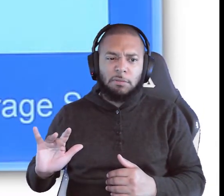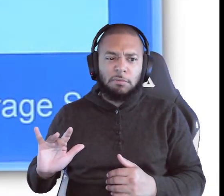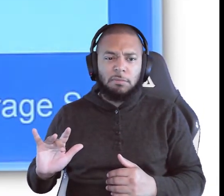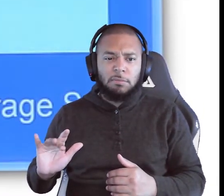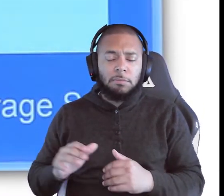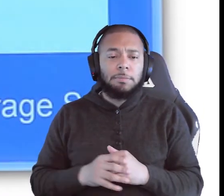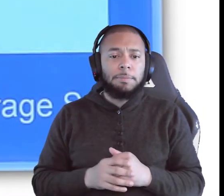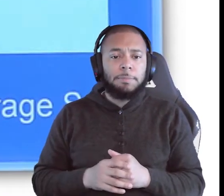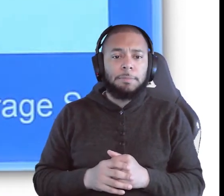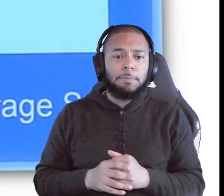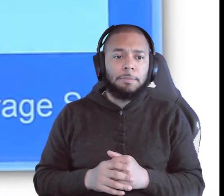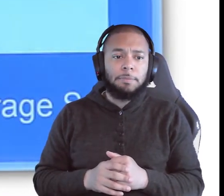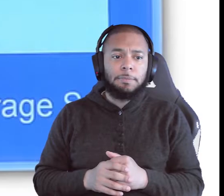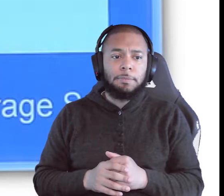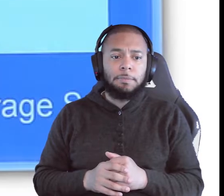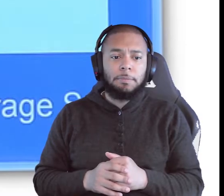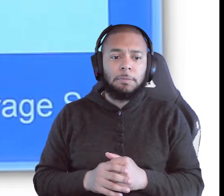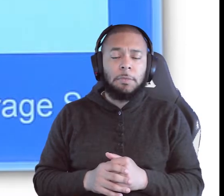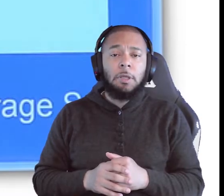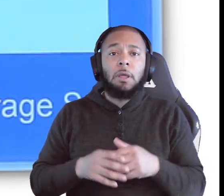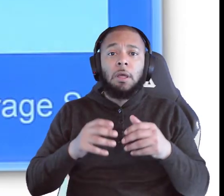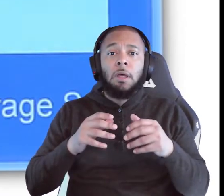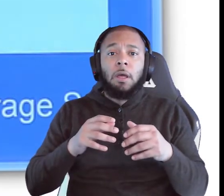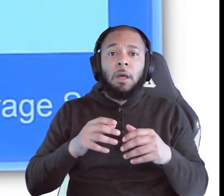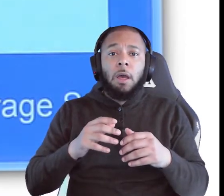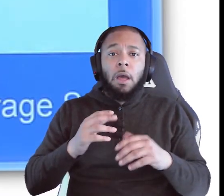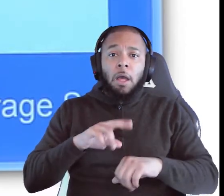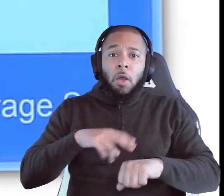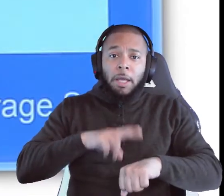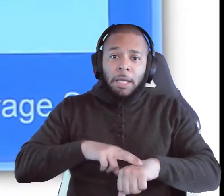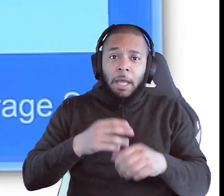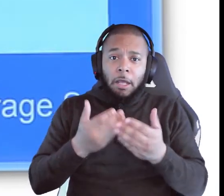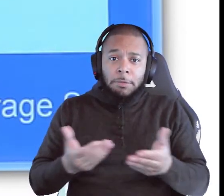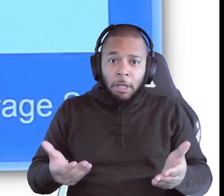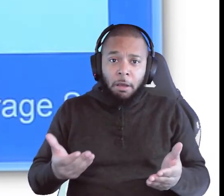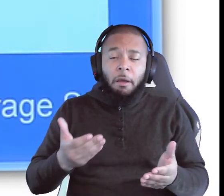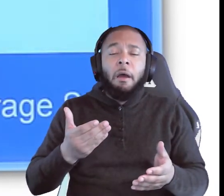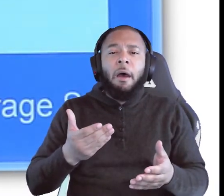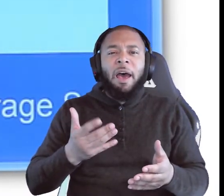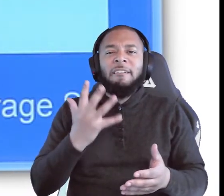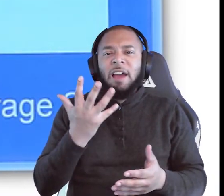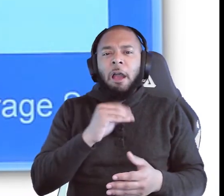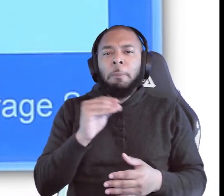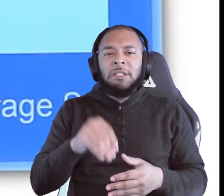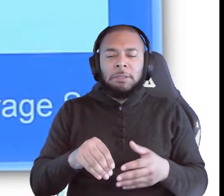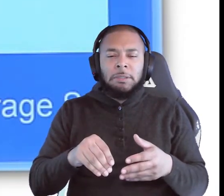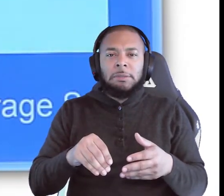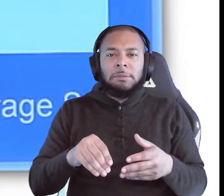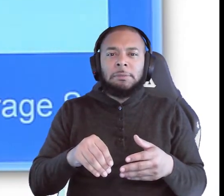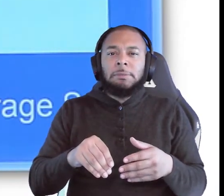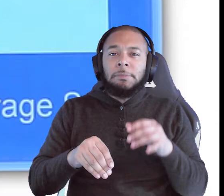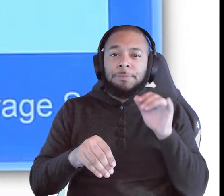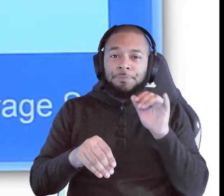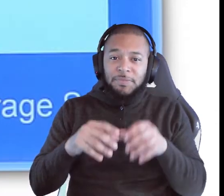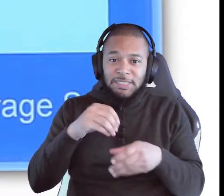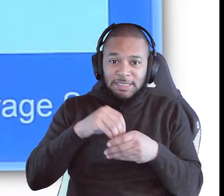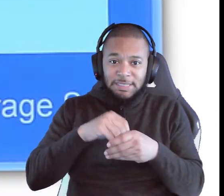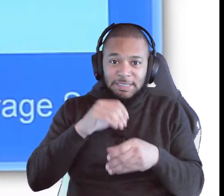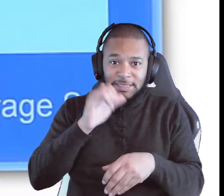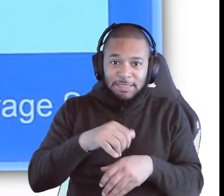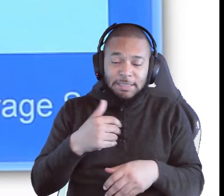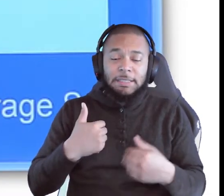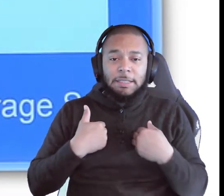25% of soil. Organic matter is the remaining 5% of the soil. And within organic matter,